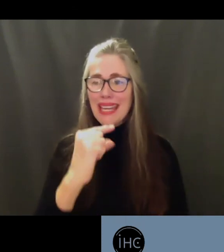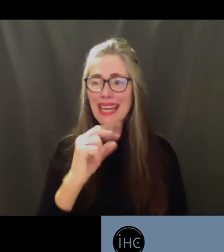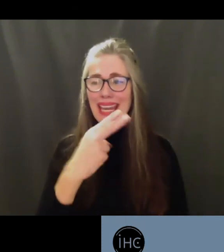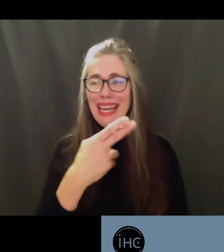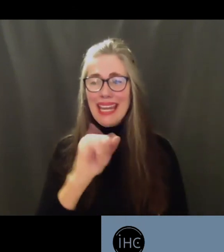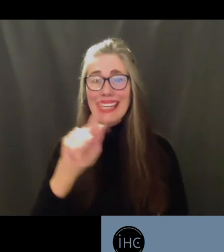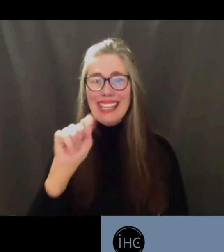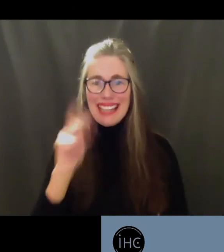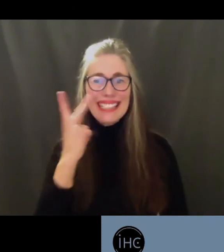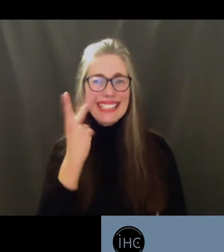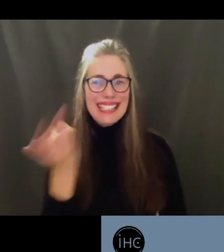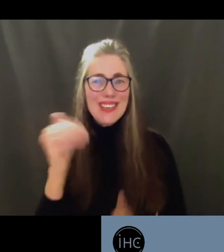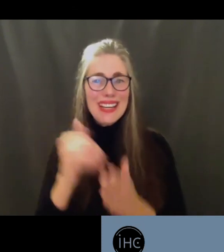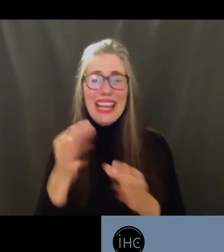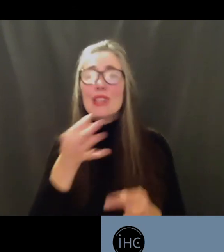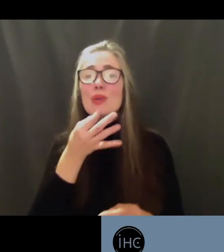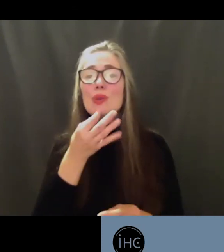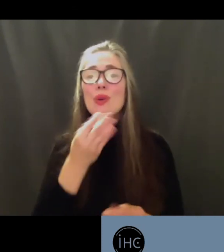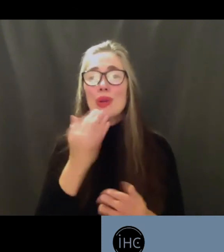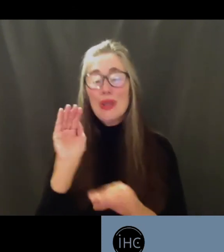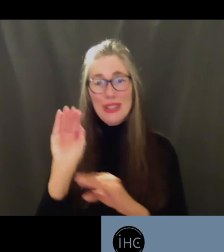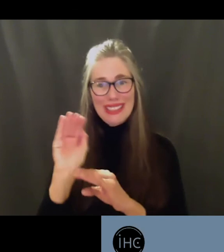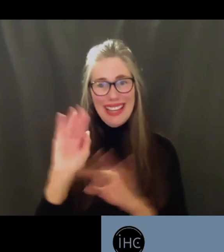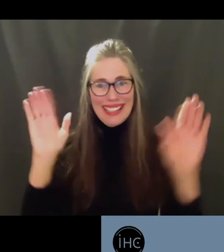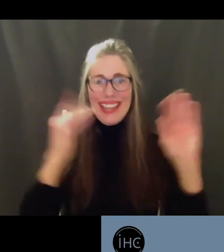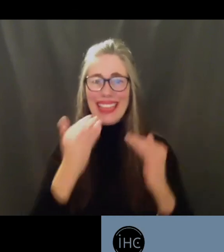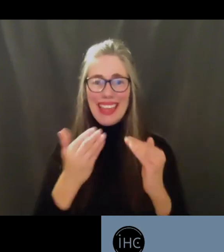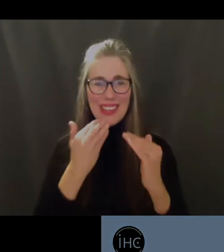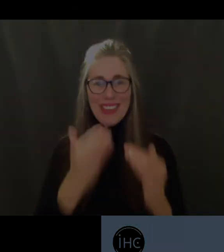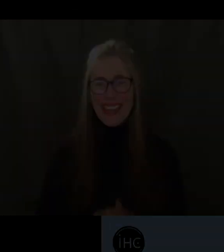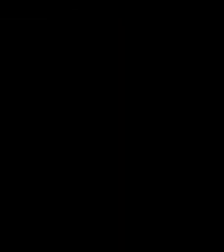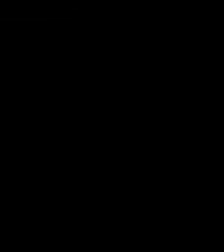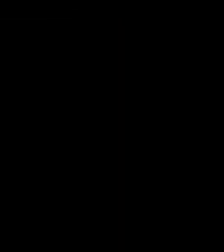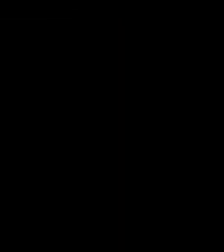we'll see you all again soon. Good night. Thank you. Thank you. Great questions. Bye.